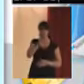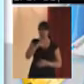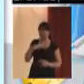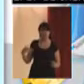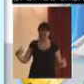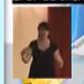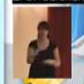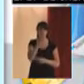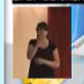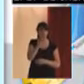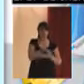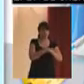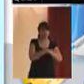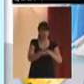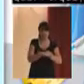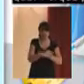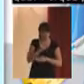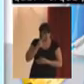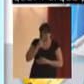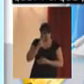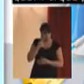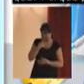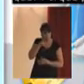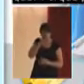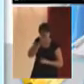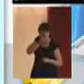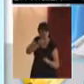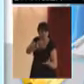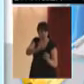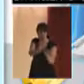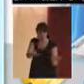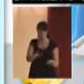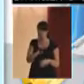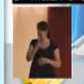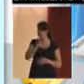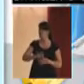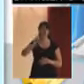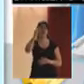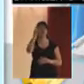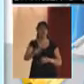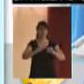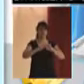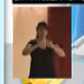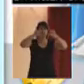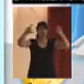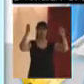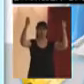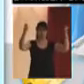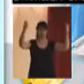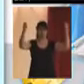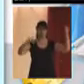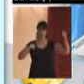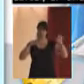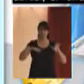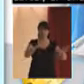in Egypt in February, and it was cut. Why? Because the government was scared of Twitter. Another person with another banner in